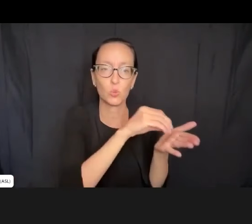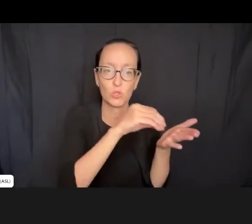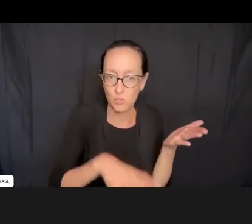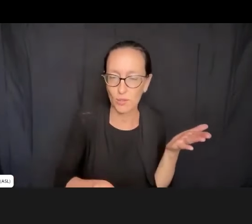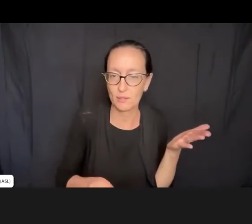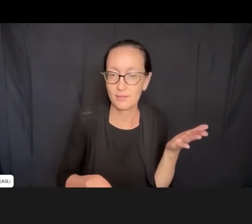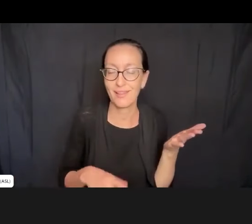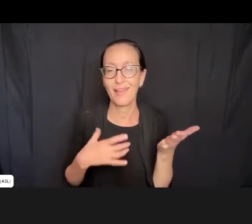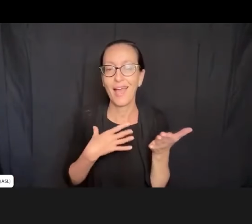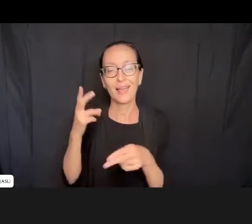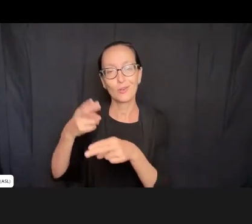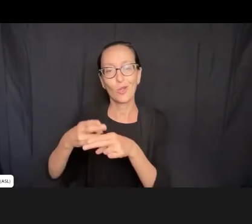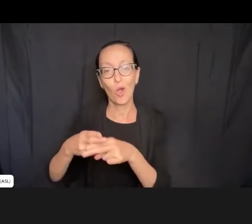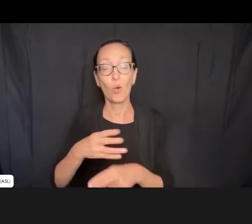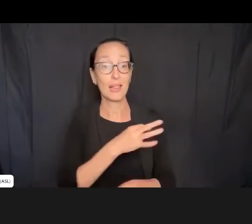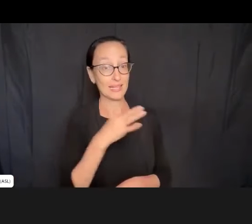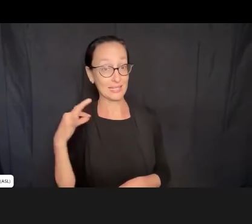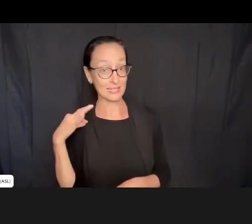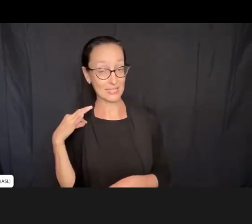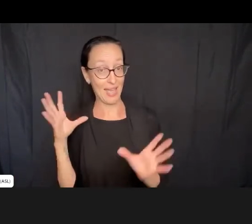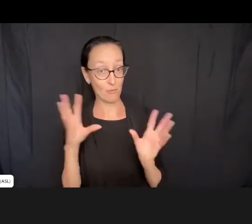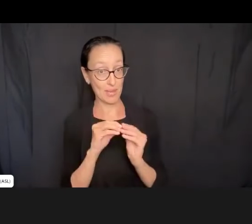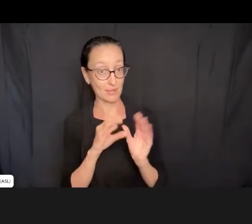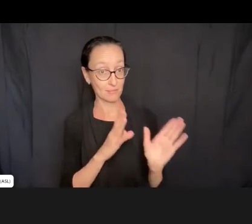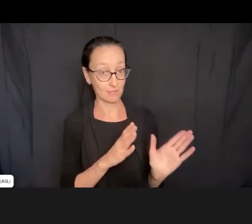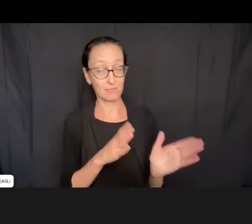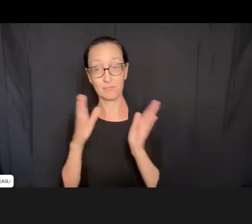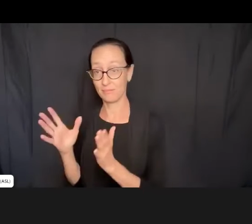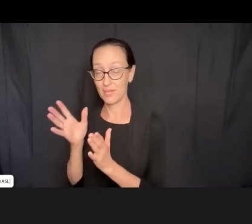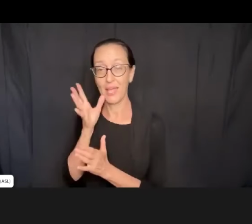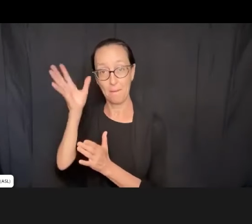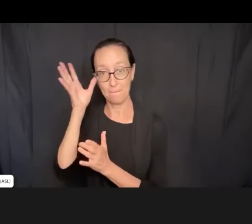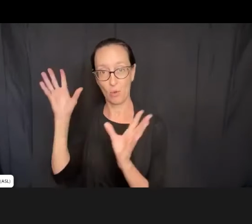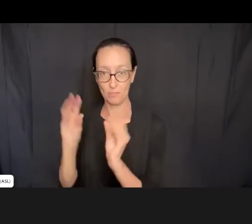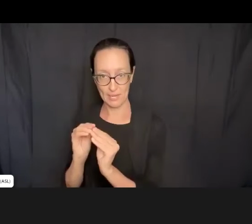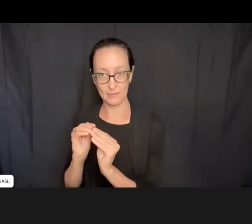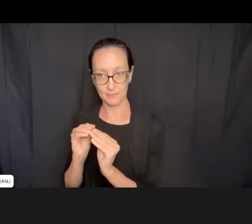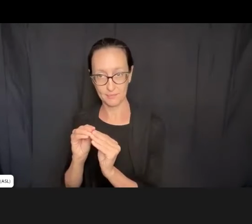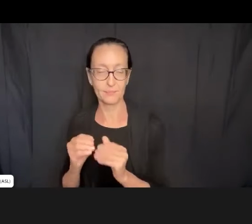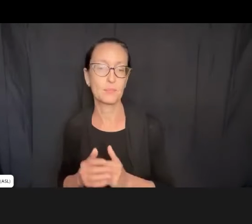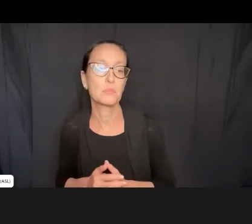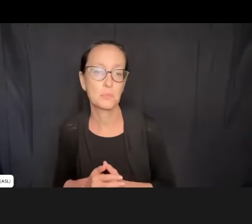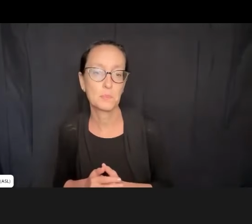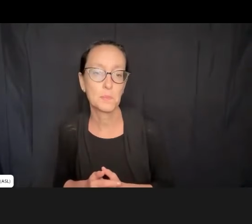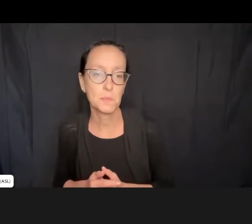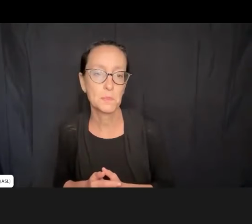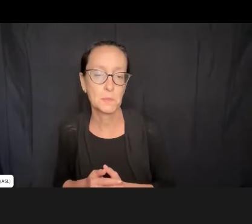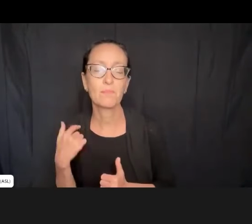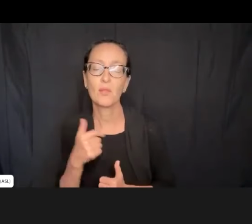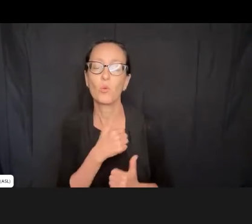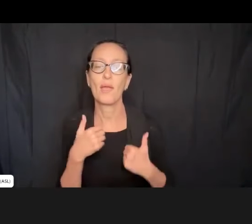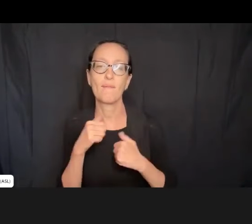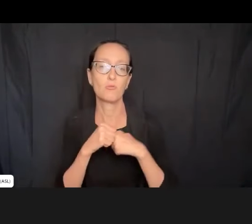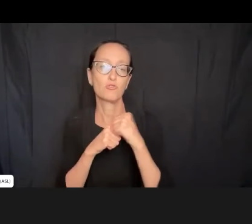to refer to this as our staff meeting and as our parent meeting. And we have a structure that we teach within the